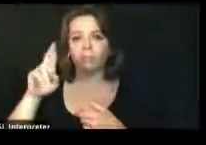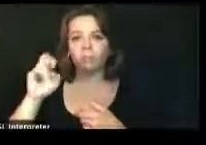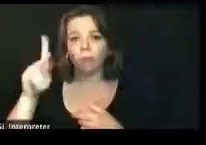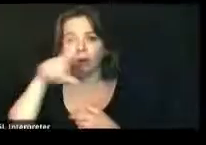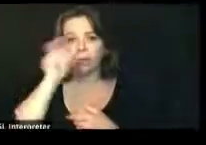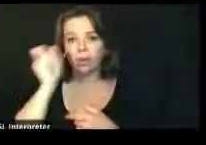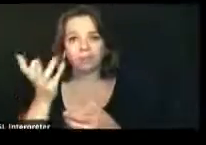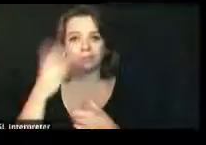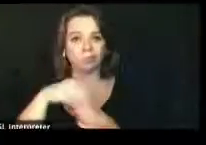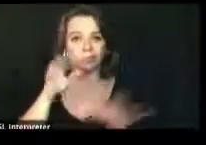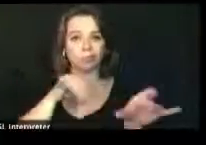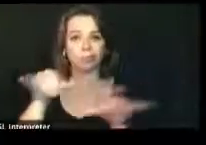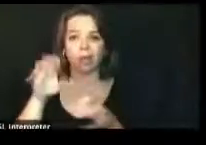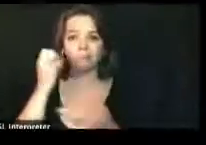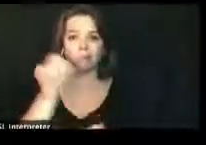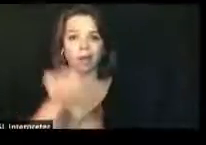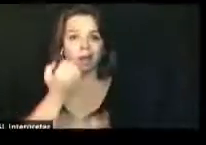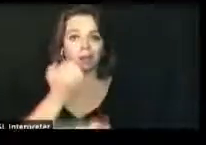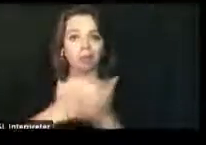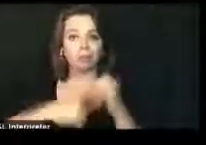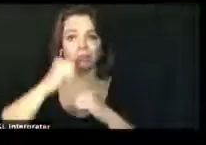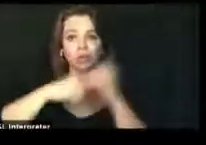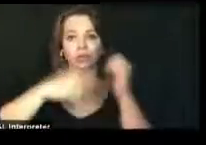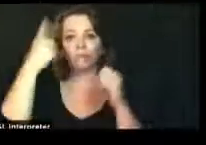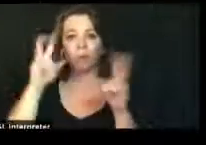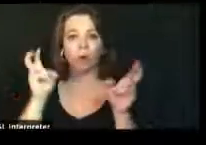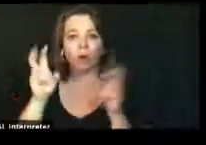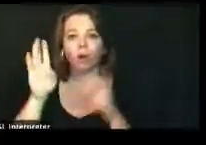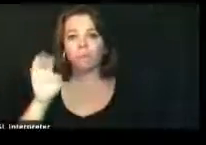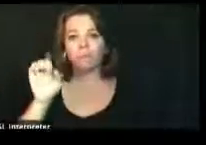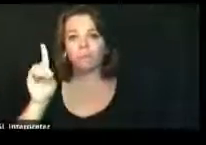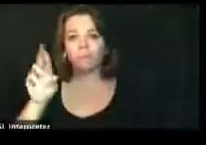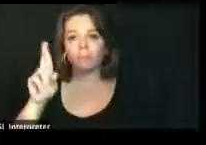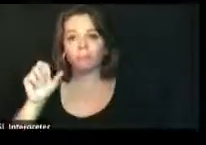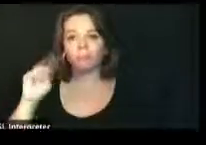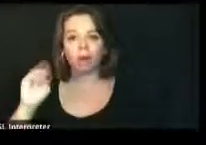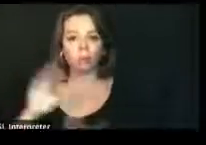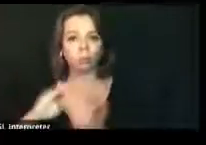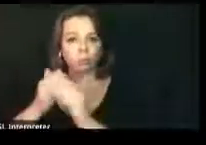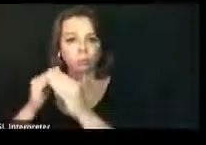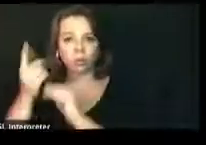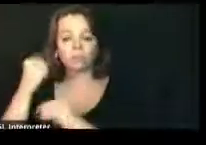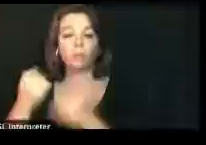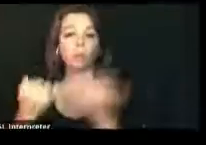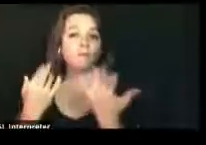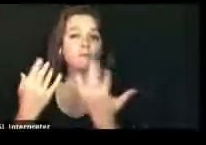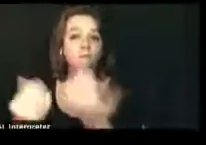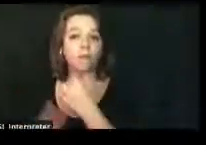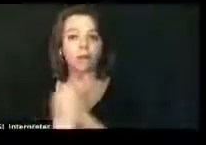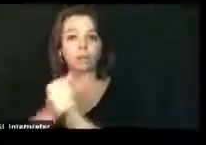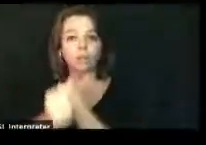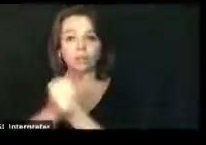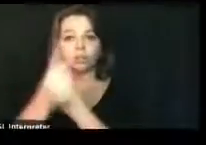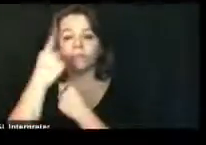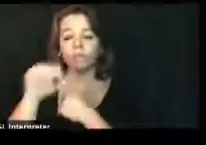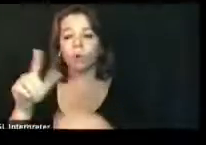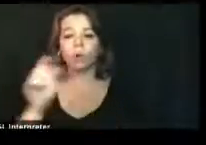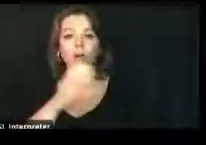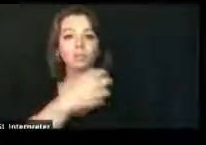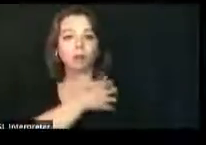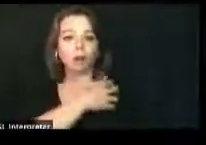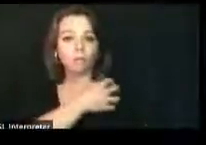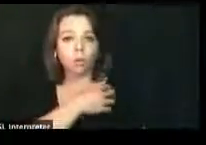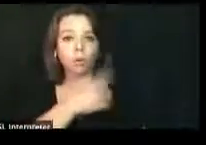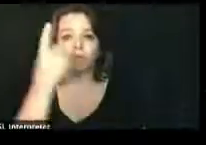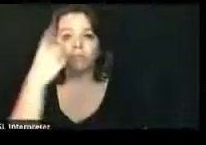structure for bedroom communities, for fire dangers, for law enforcement. There's a number of